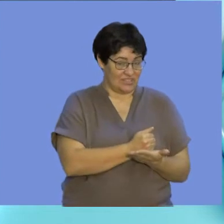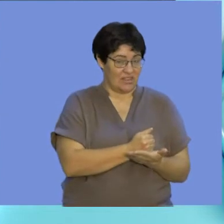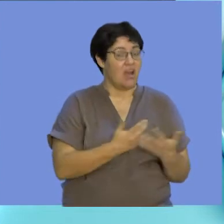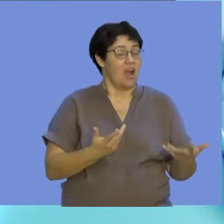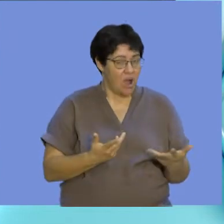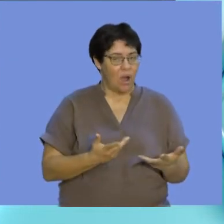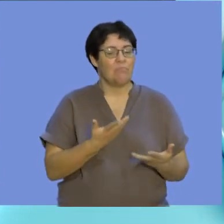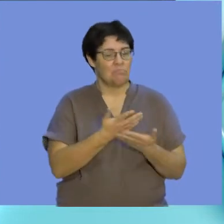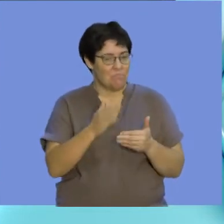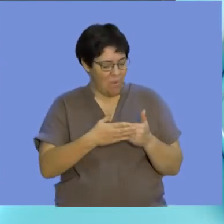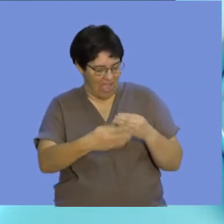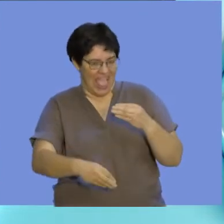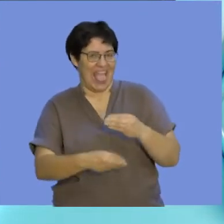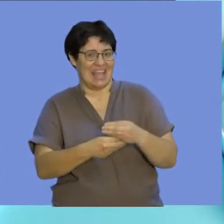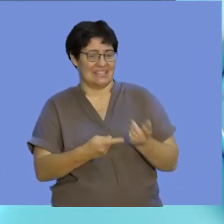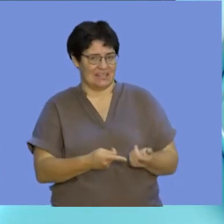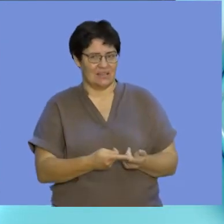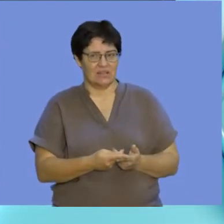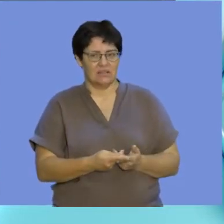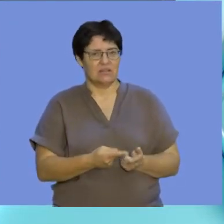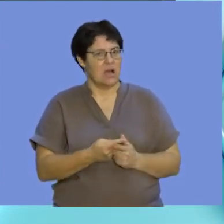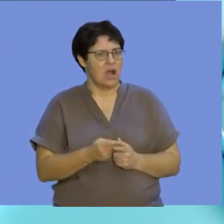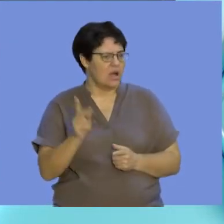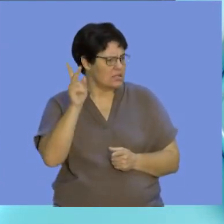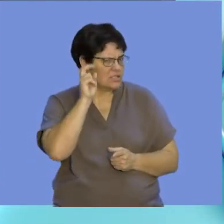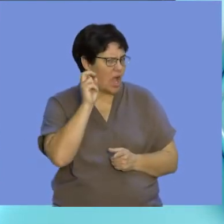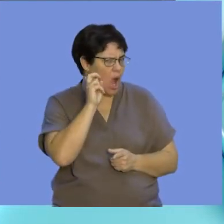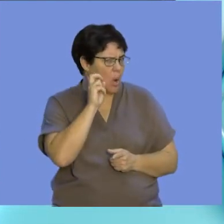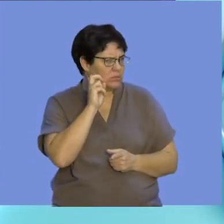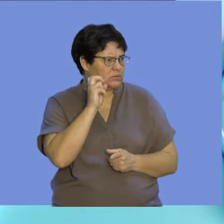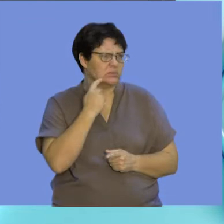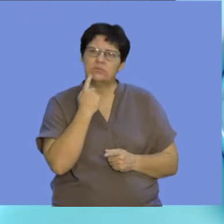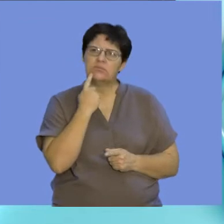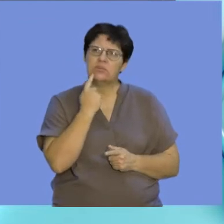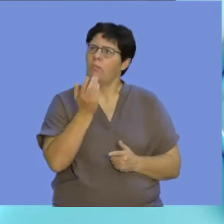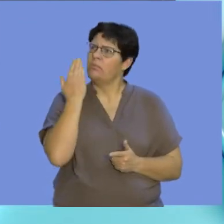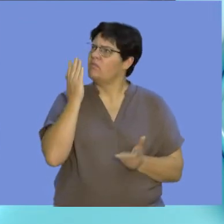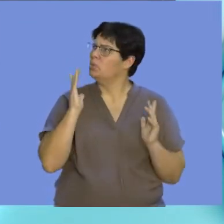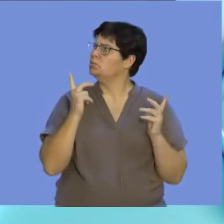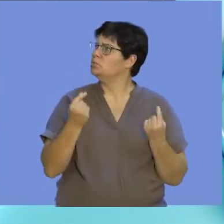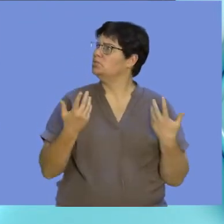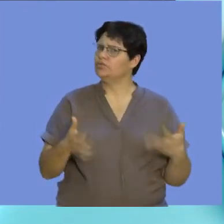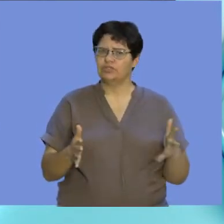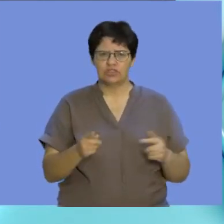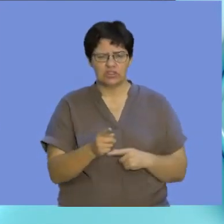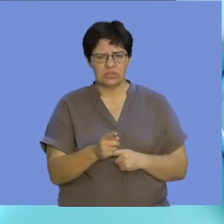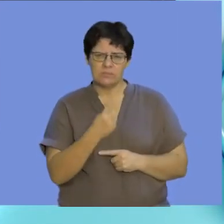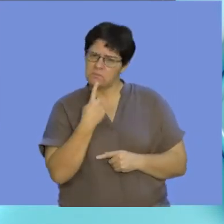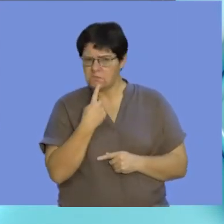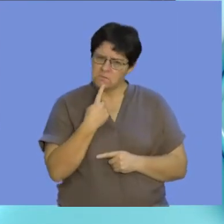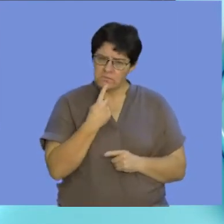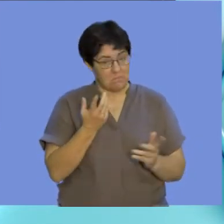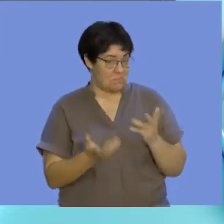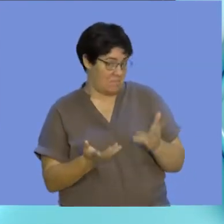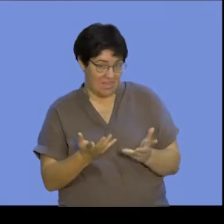more part, and I know you're going, oh, wait, that sounds familiar. Haven't we done this before?